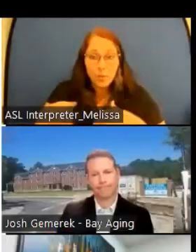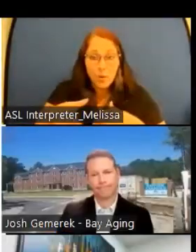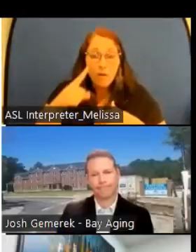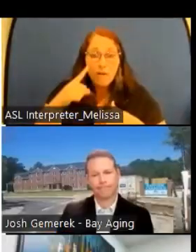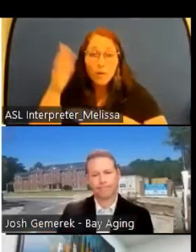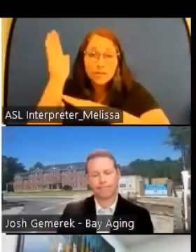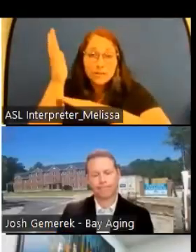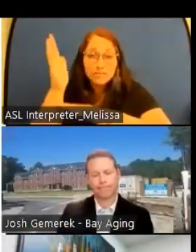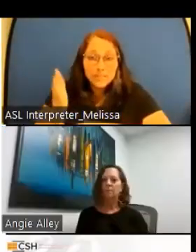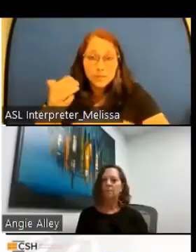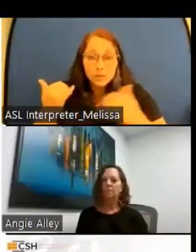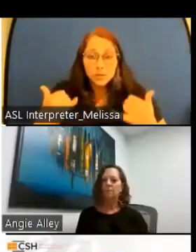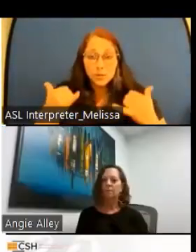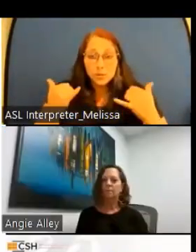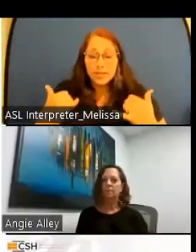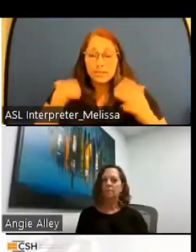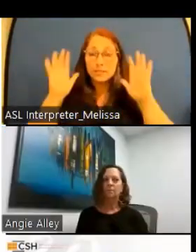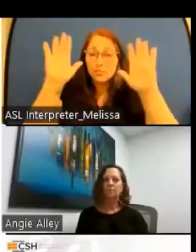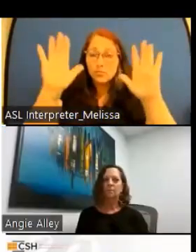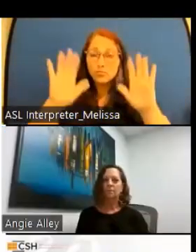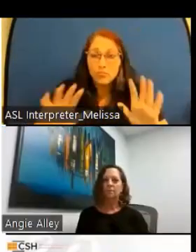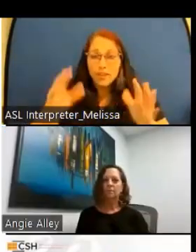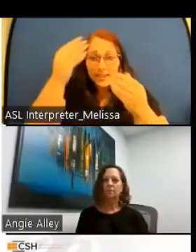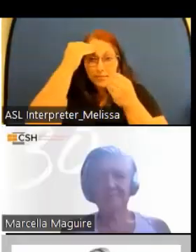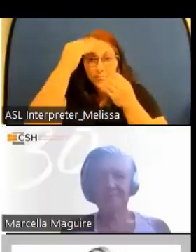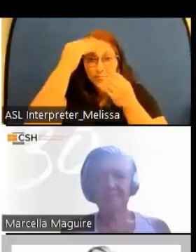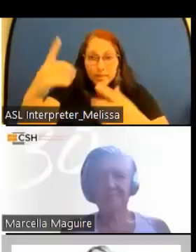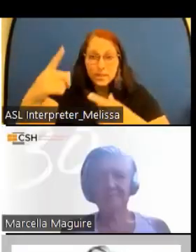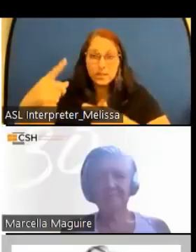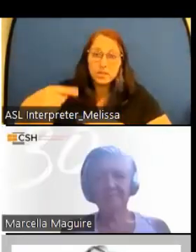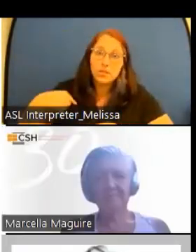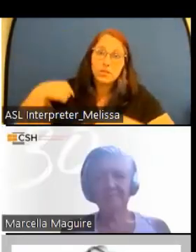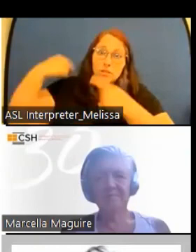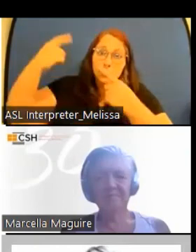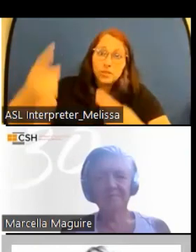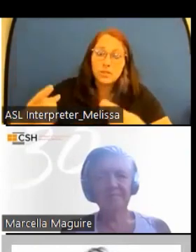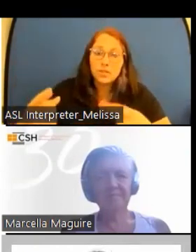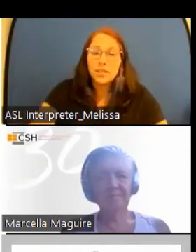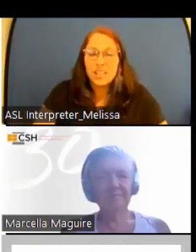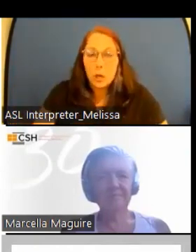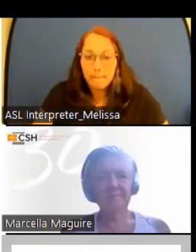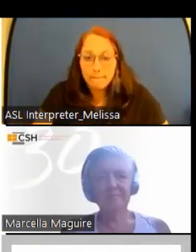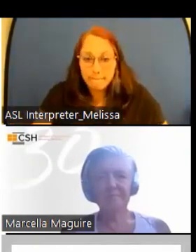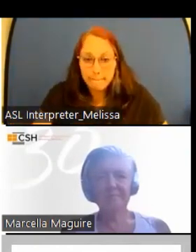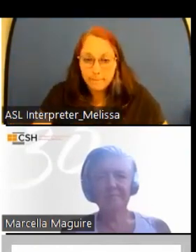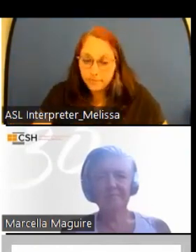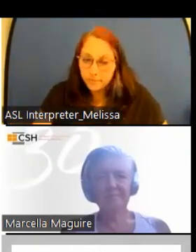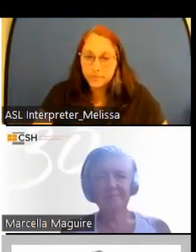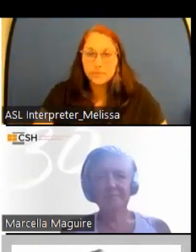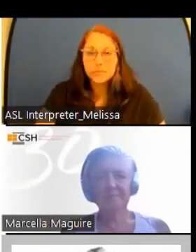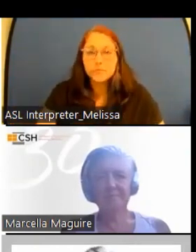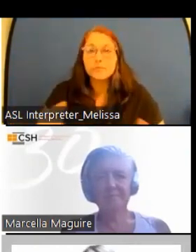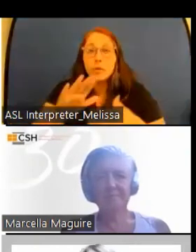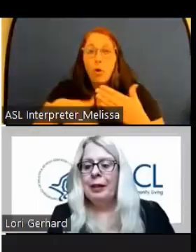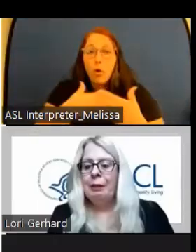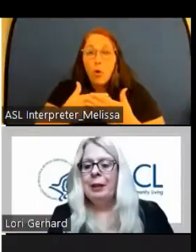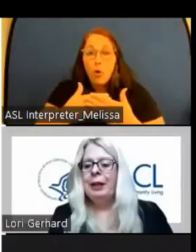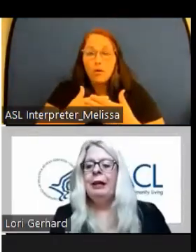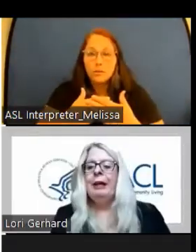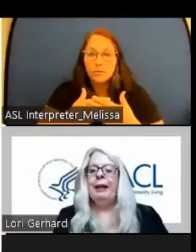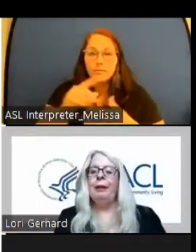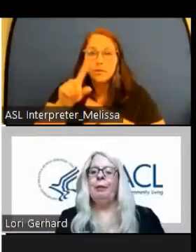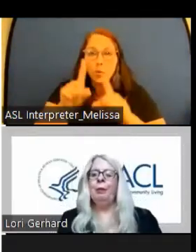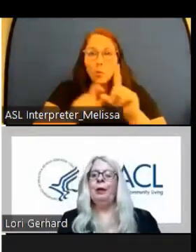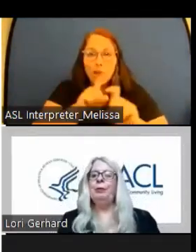of the questions that you all are asking through the chat, and especially those in the Q&A function, or if you've sent them to us in our